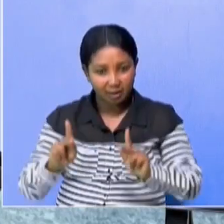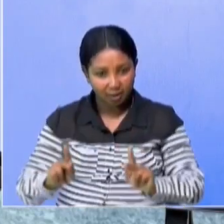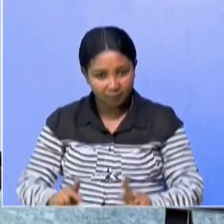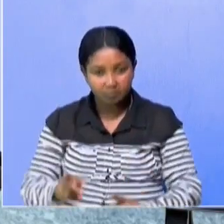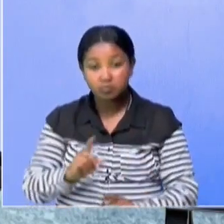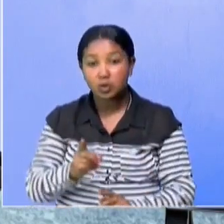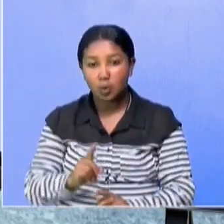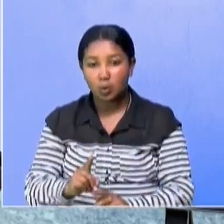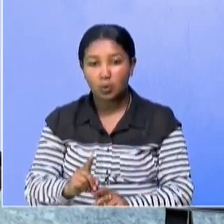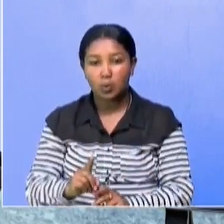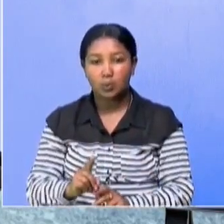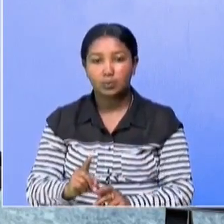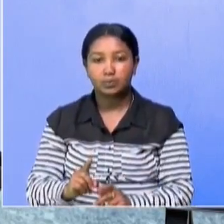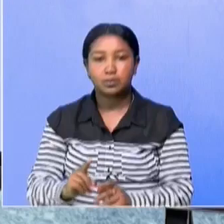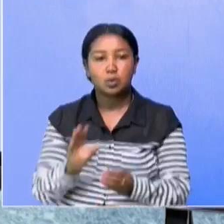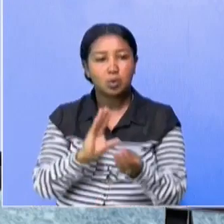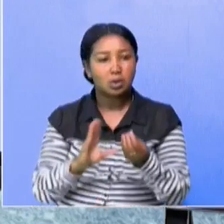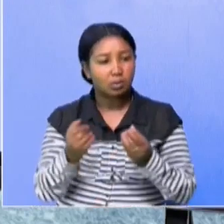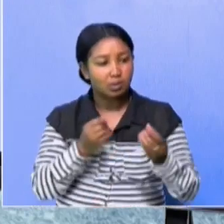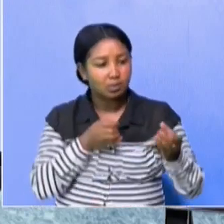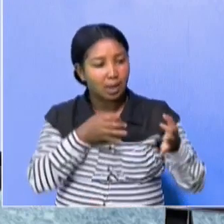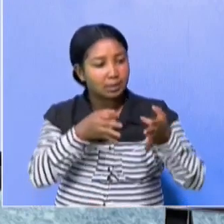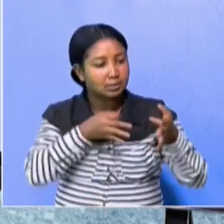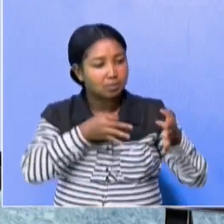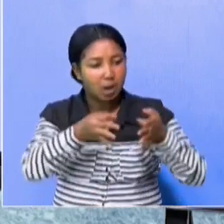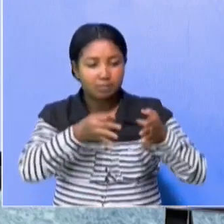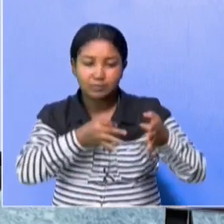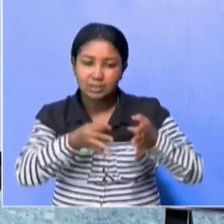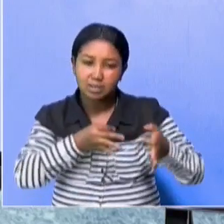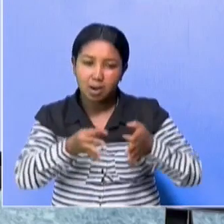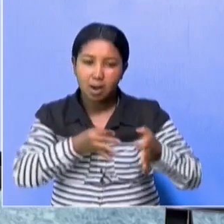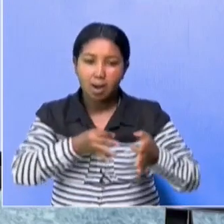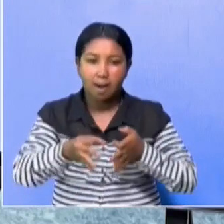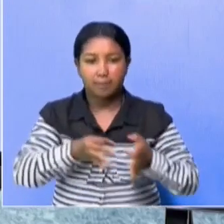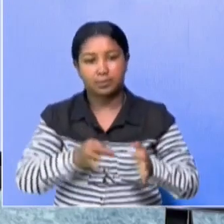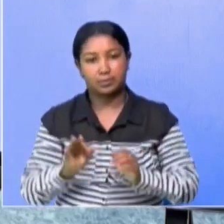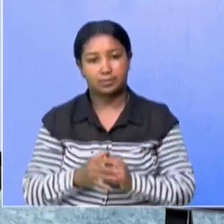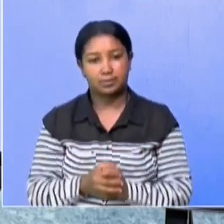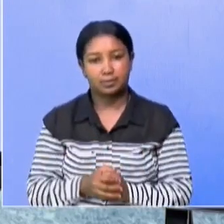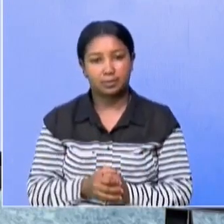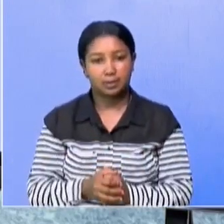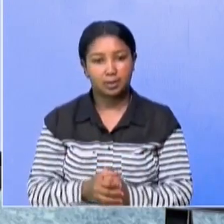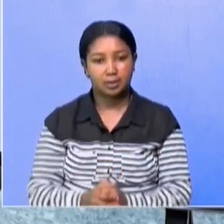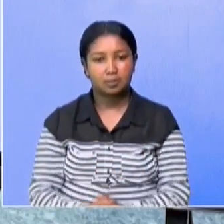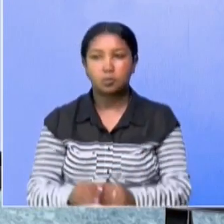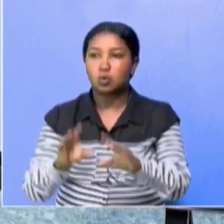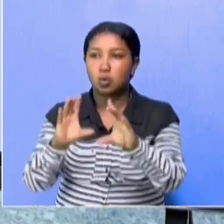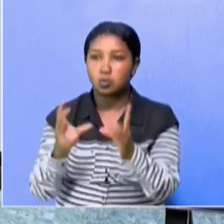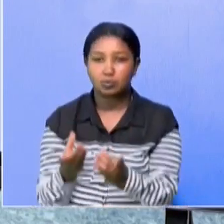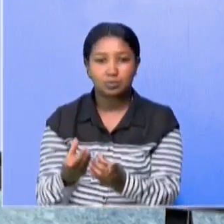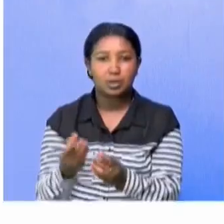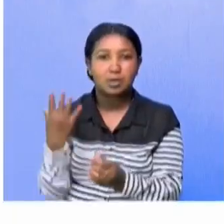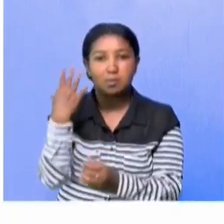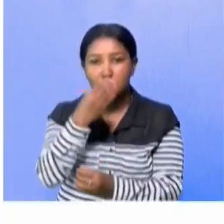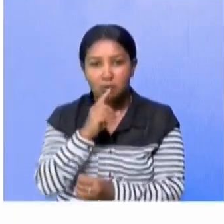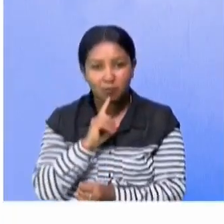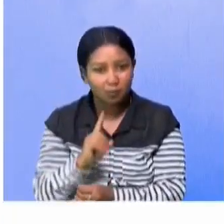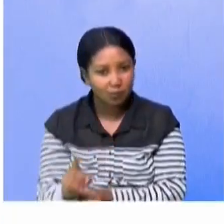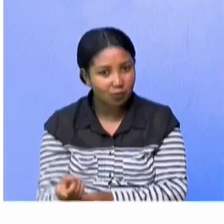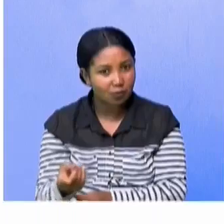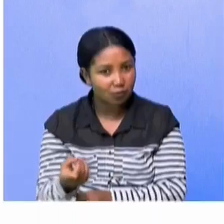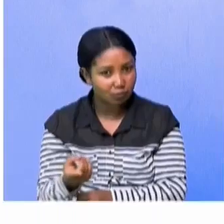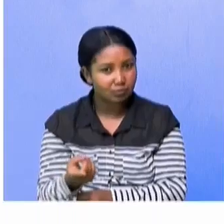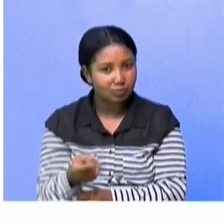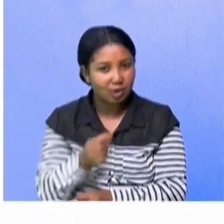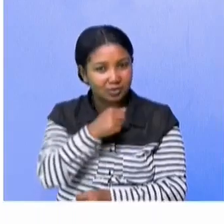what? The descriptive form, or how to describe a room. You see, beautifully, that's common, is a